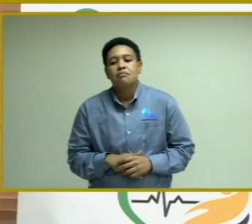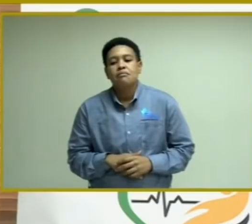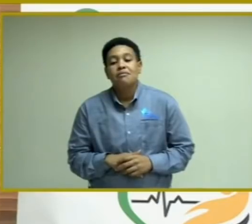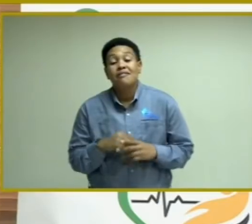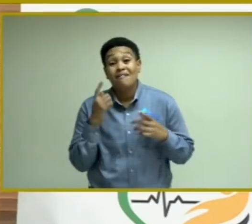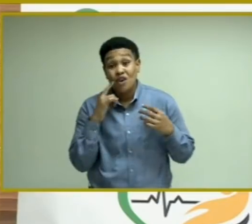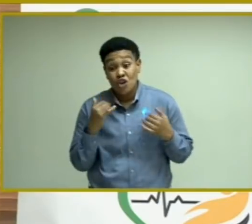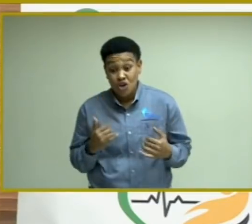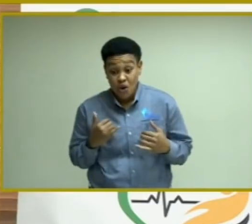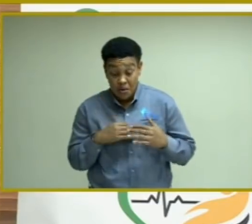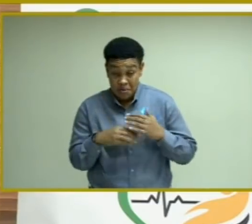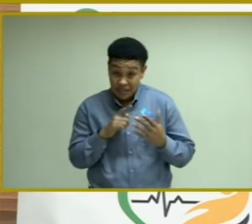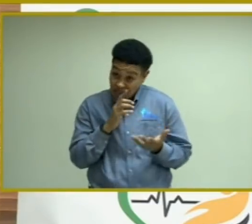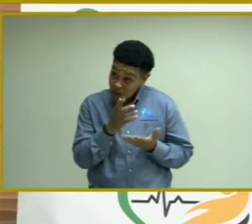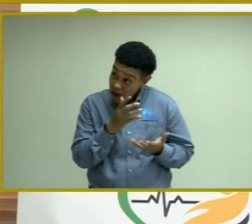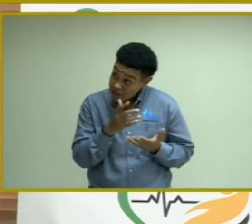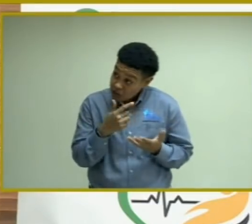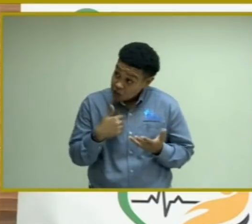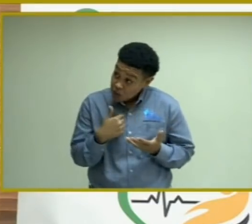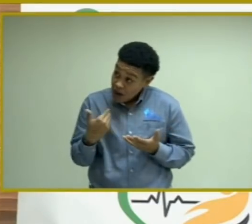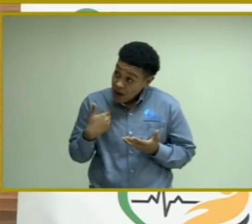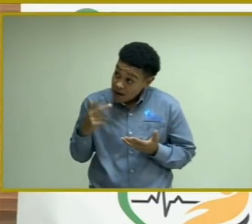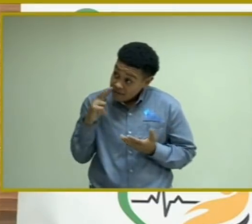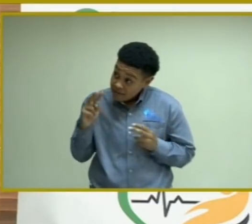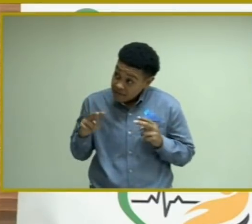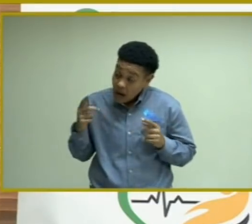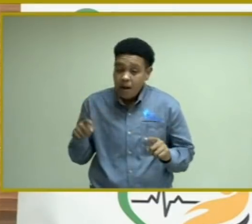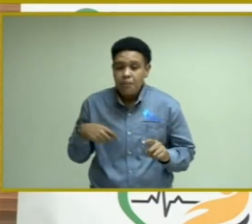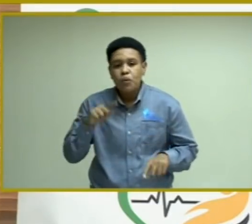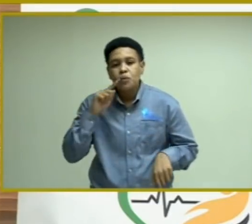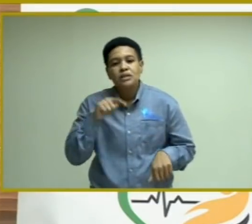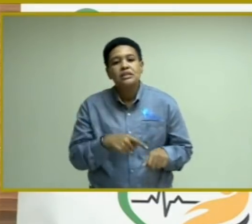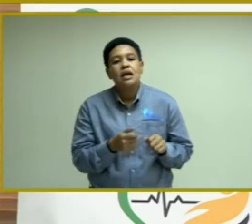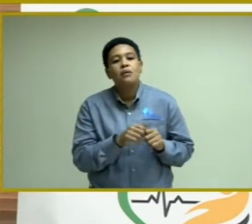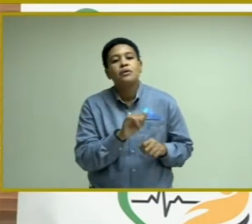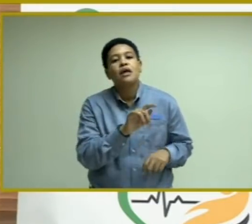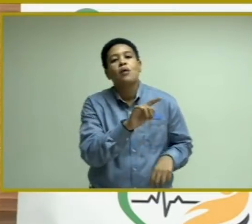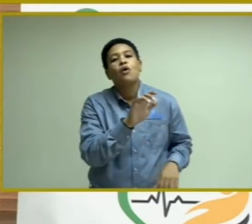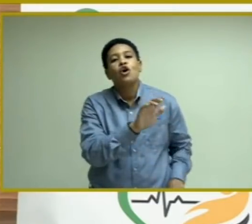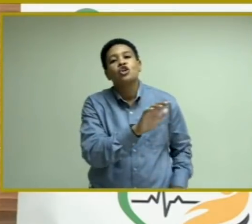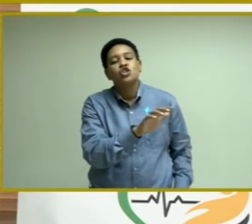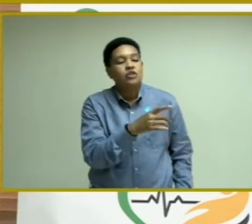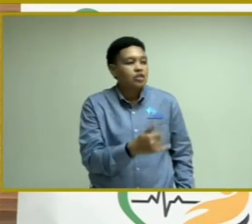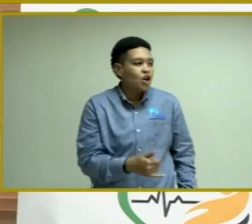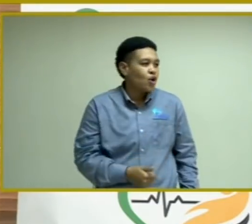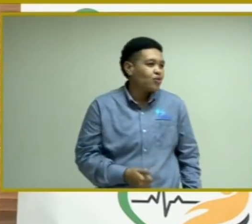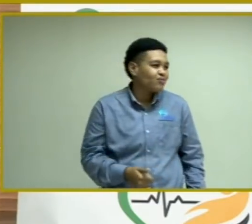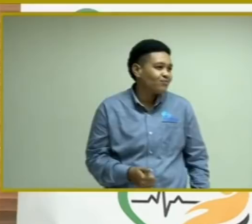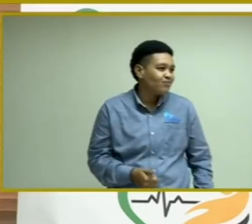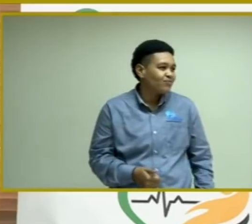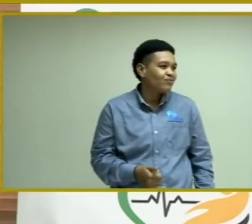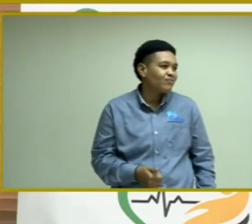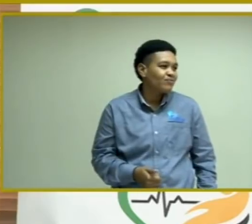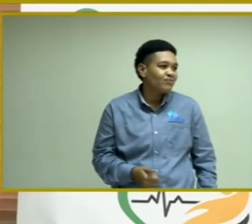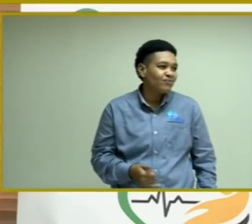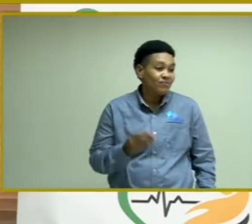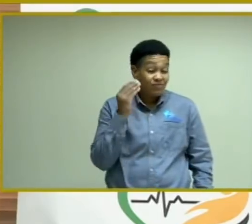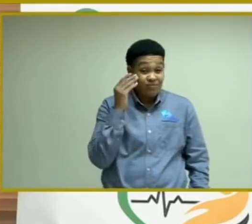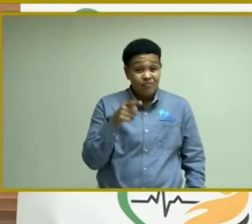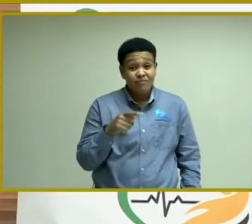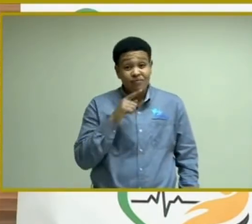now, based on the conversations that we have had, we will begin with that 100. Now, this, as I said, is a collaboration with